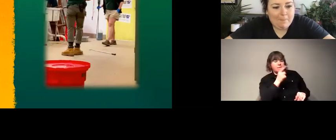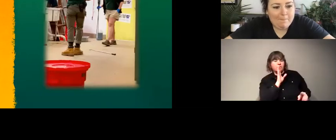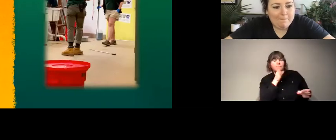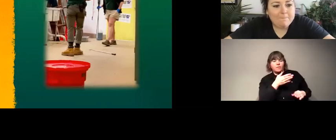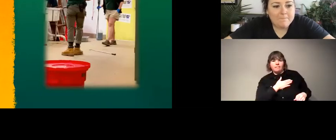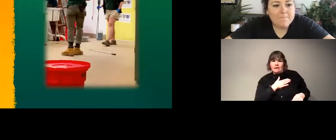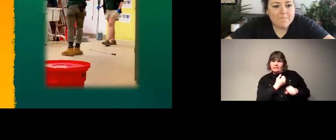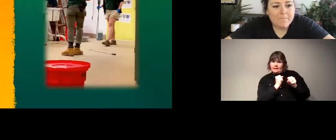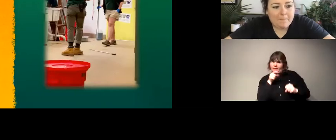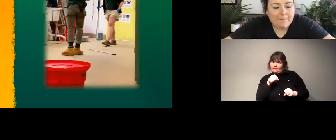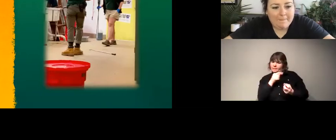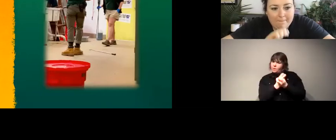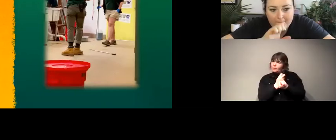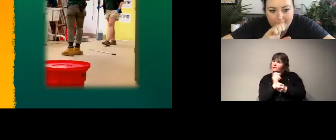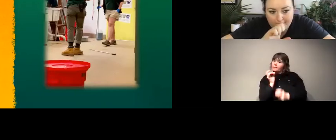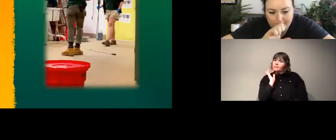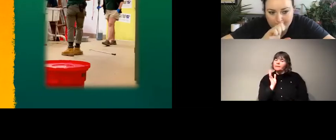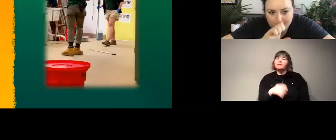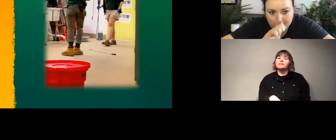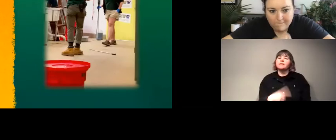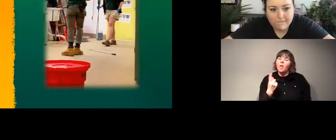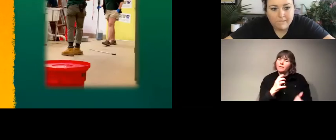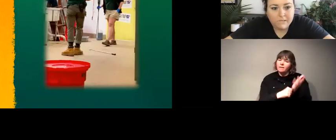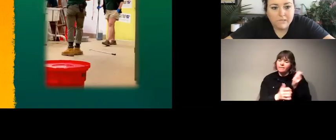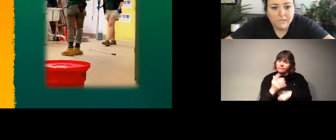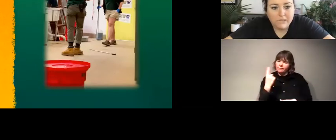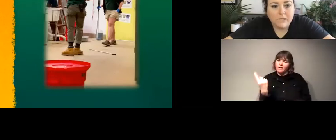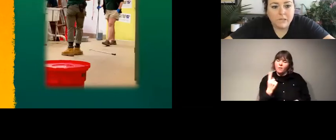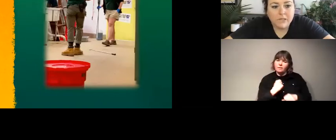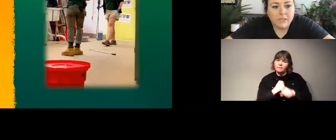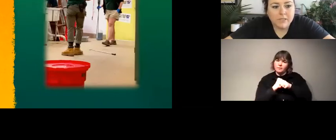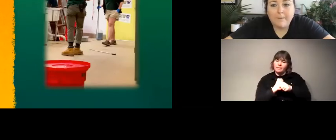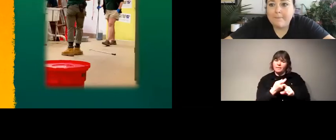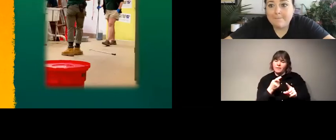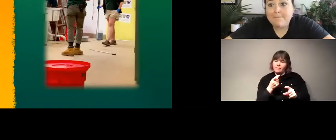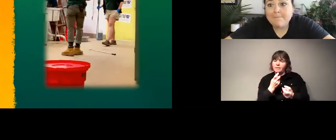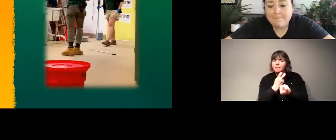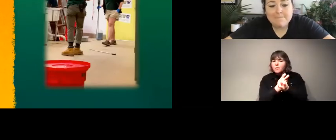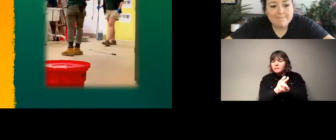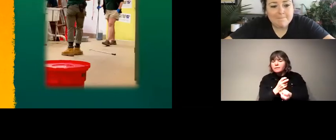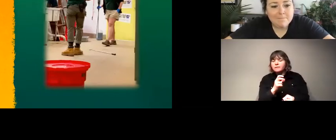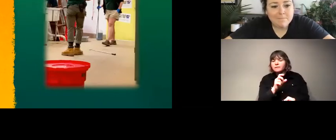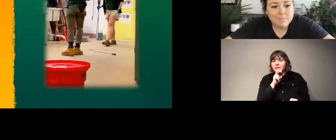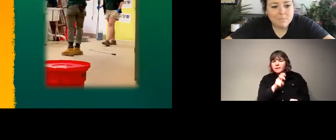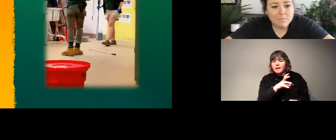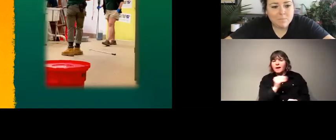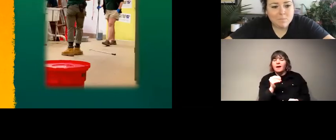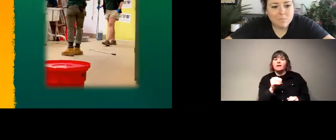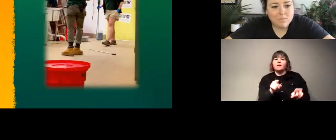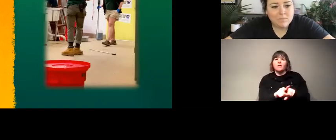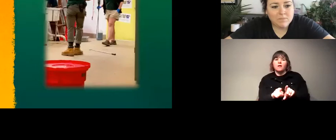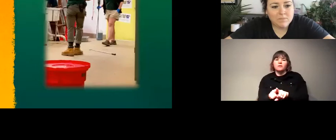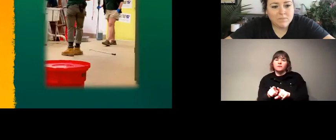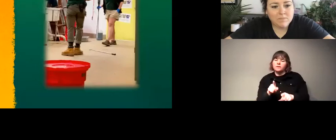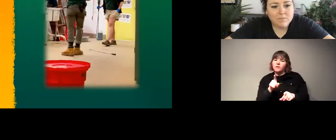own safety on this one. But I always have to wear gloves in order to protect me from the venom of the snake and so that I don't get the snakes